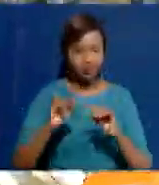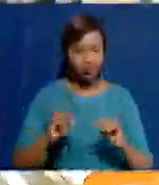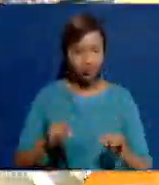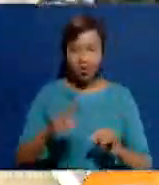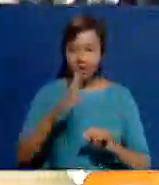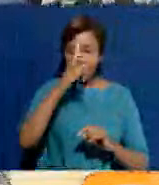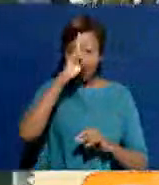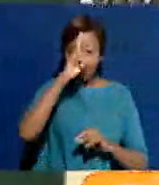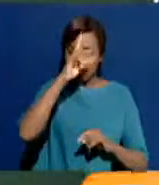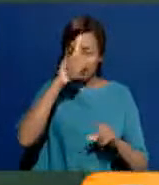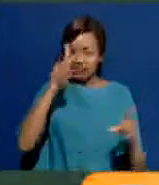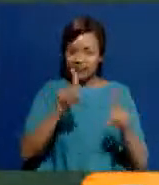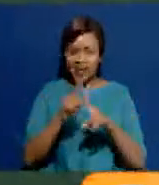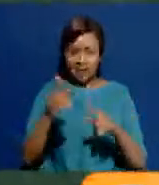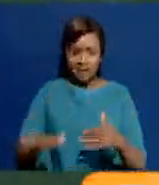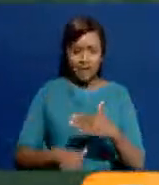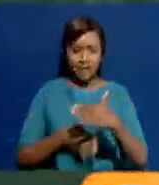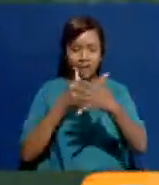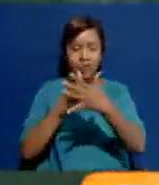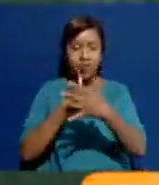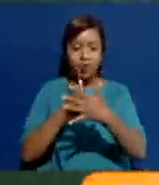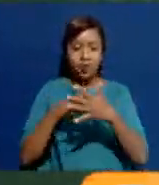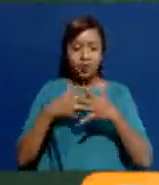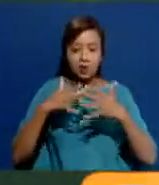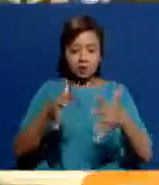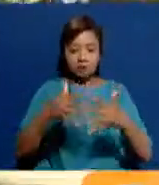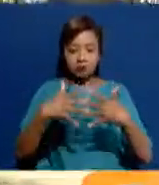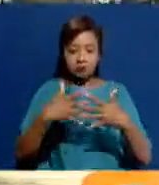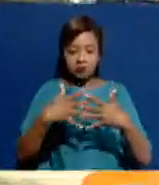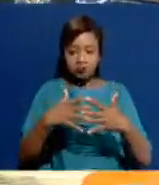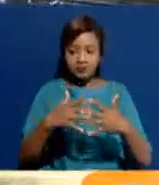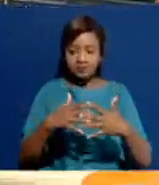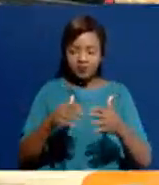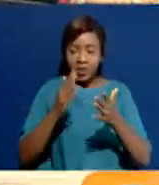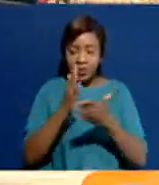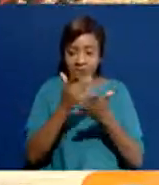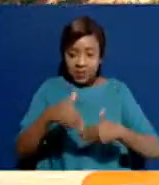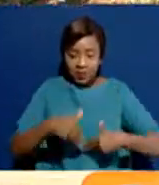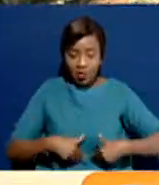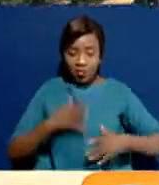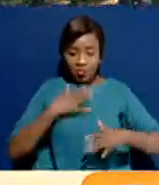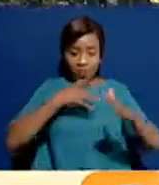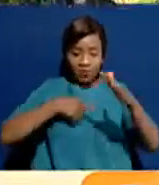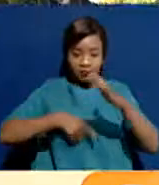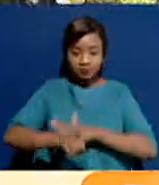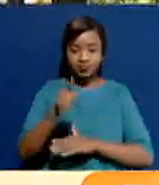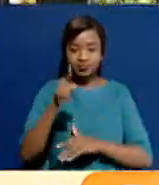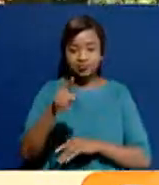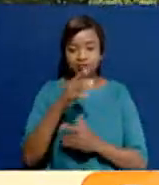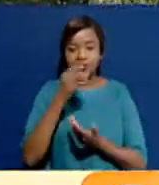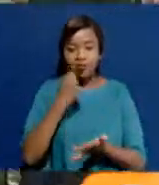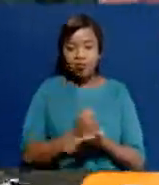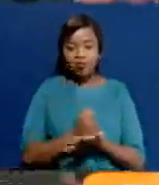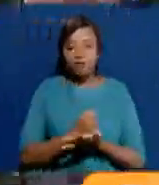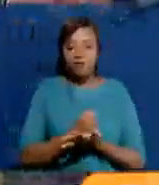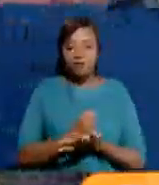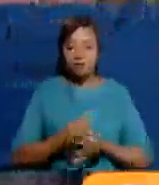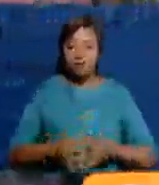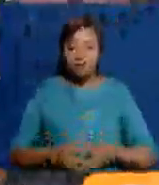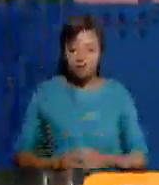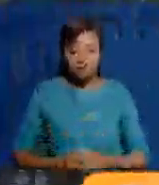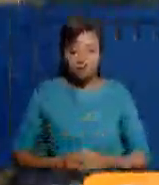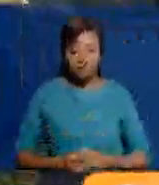Police having barricaded the entrance to block rowdy youth who were seeking access to the Jubilee Party headquarters offices.